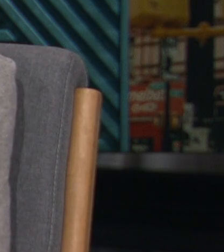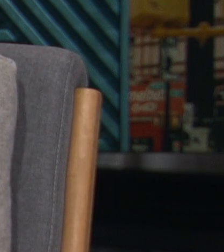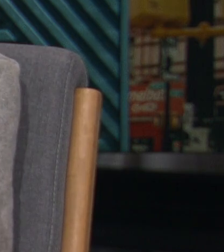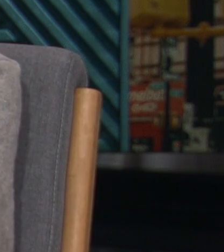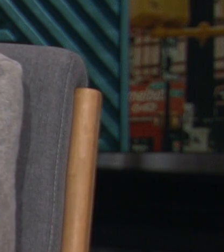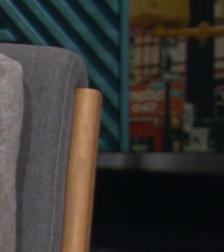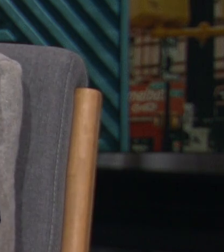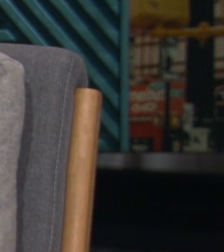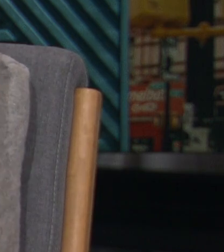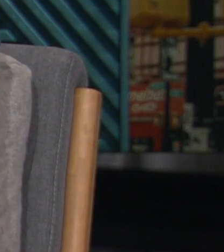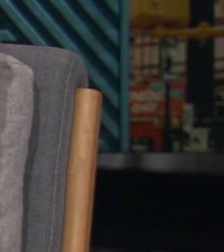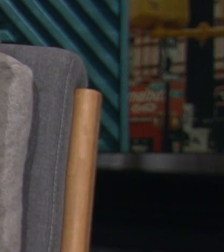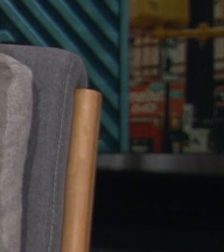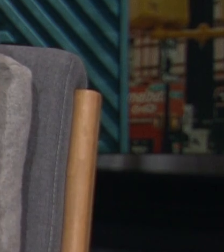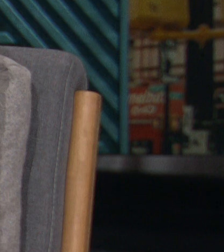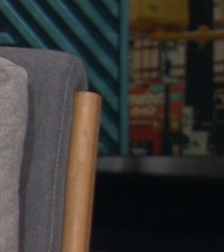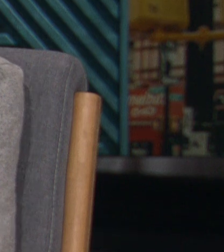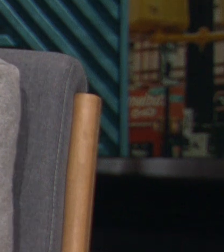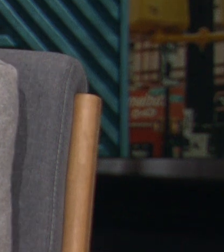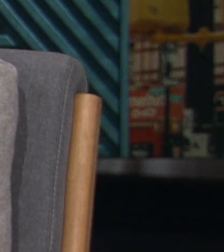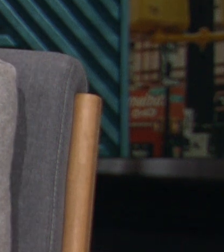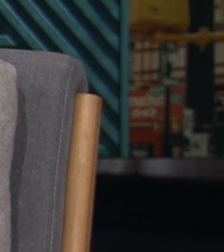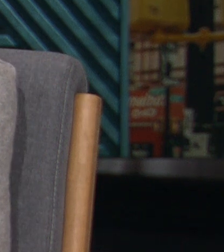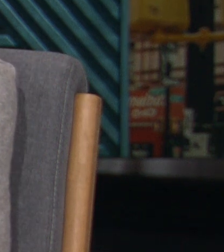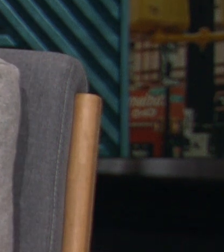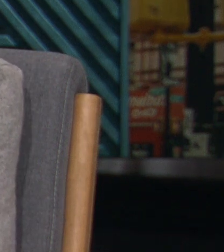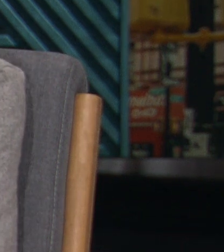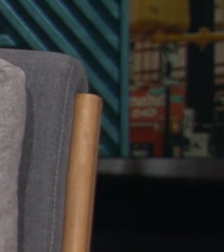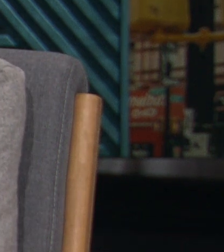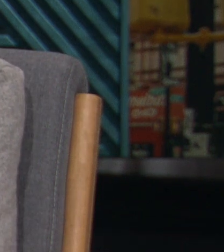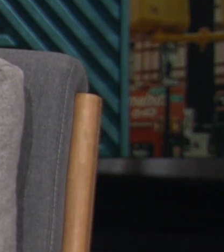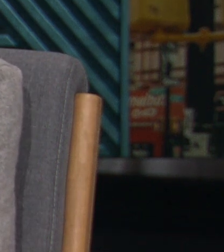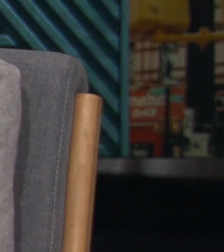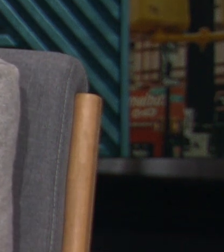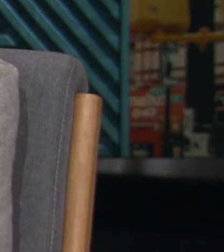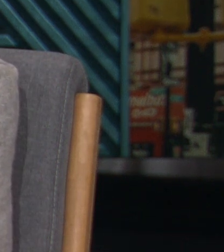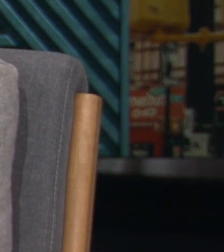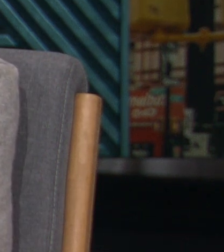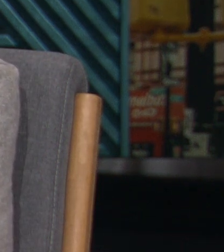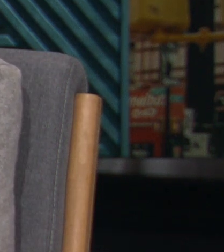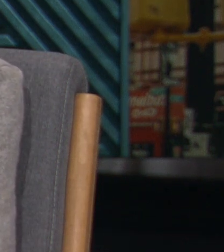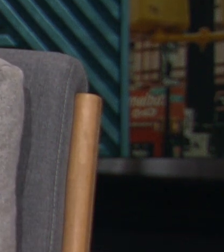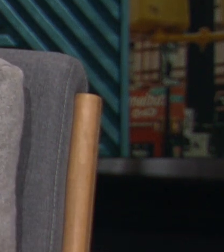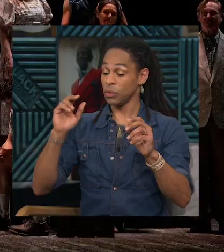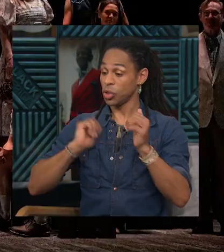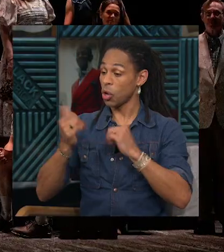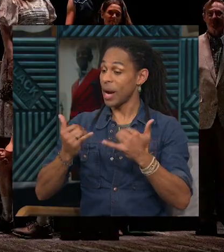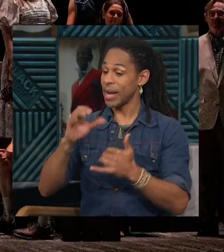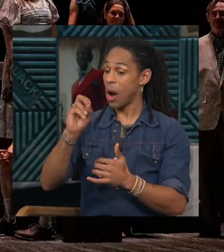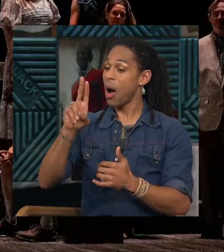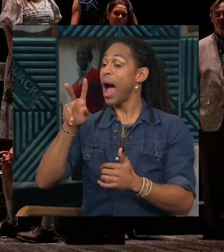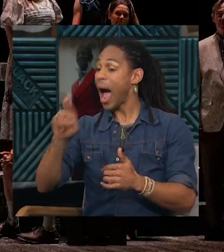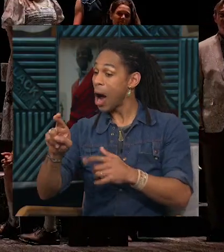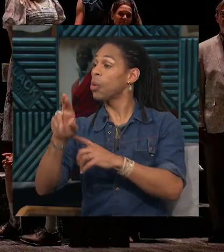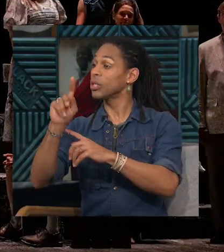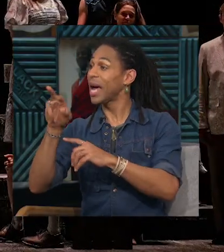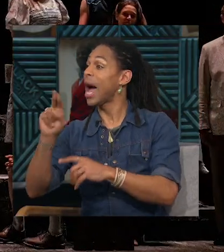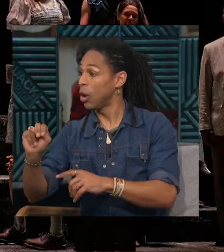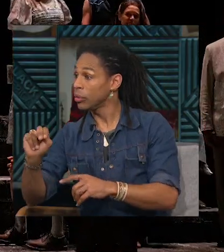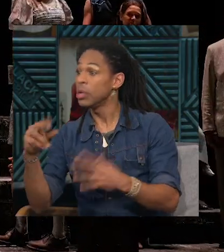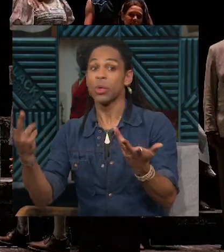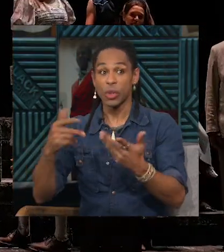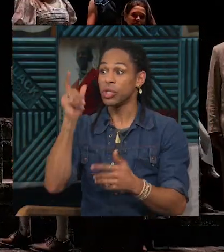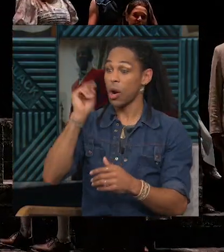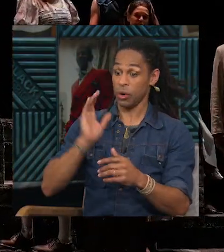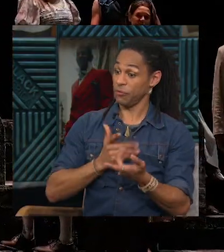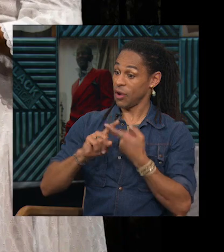music or doing performances or being in shows like on Broadway. We have the show right now, Our